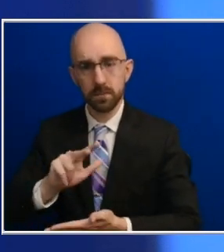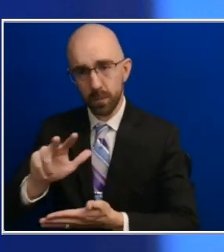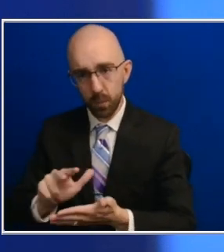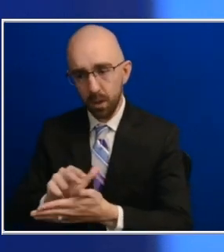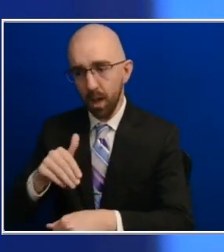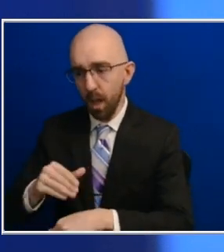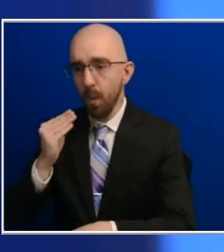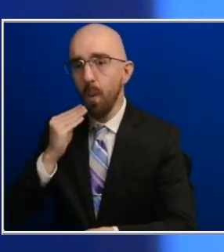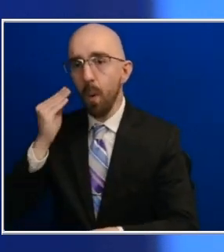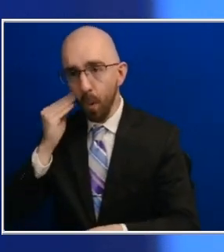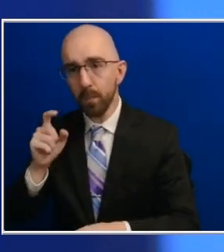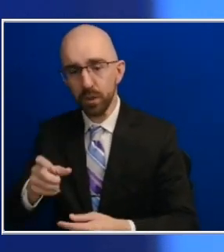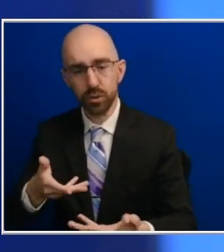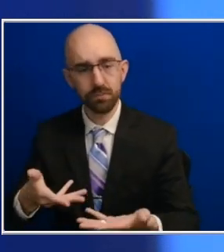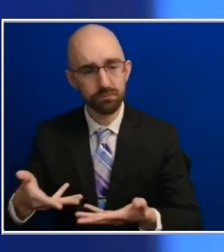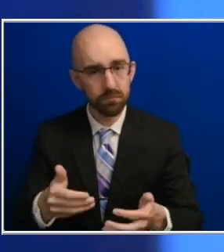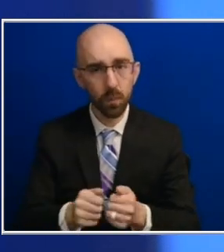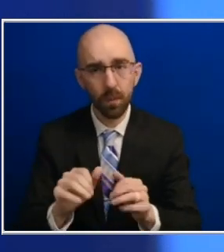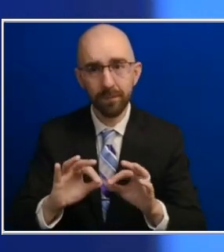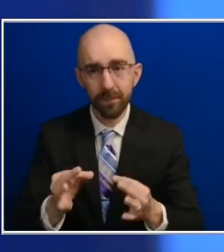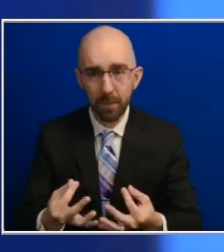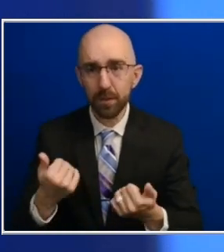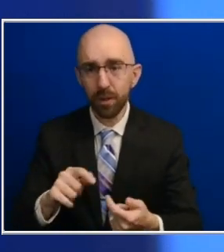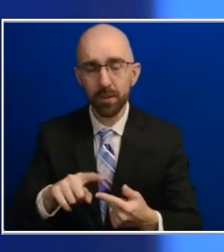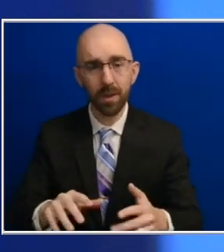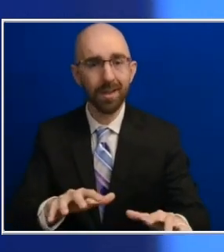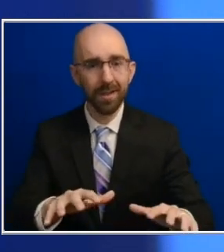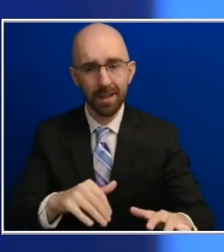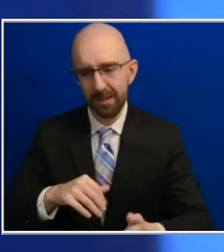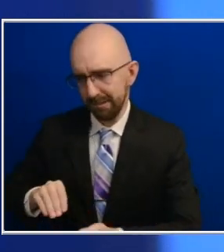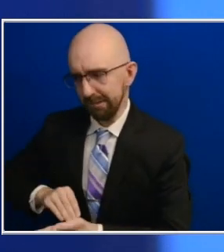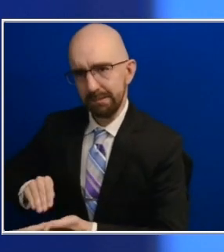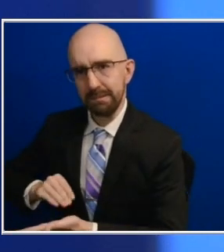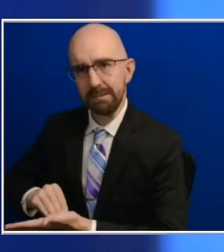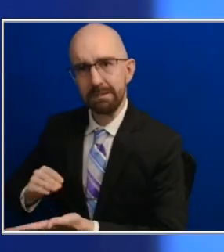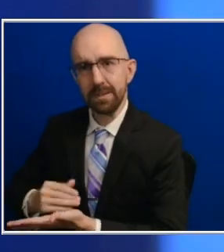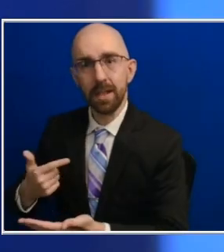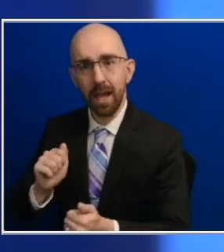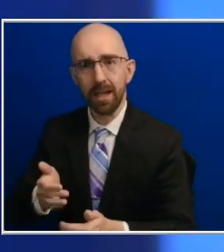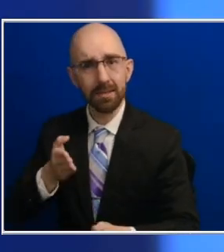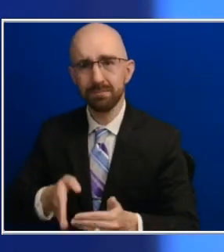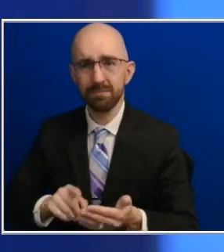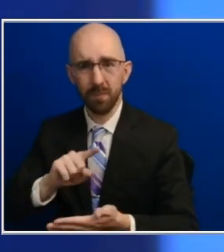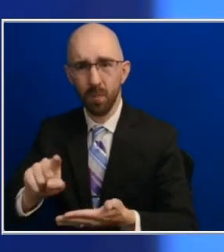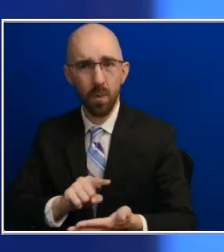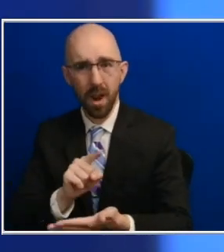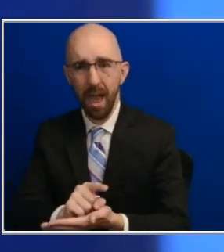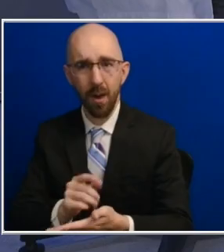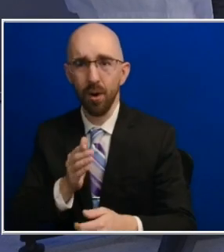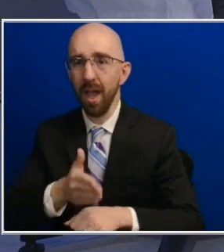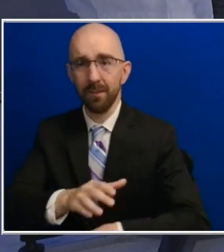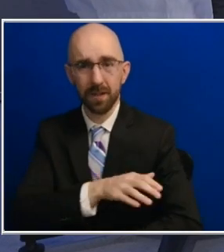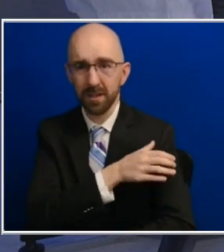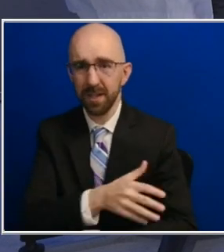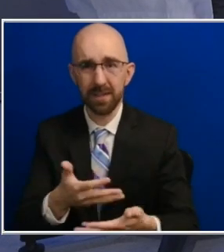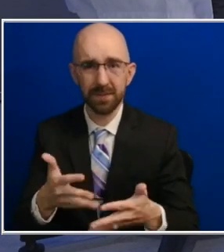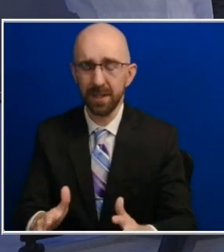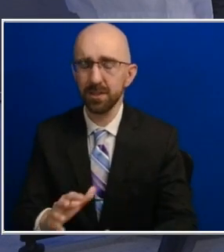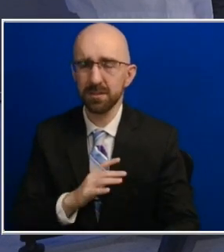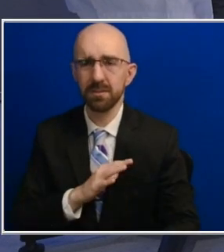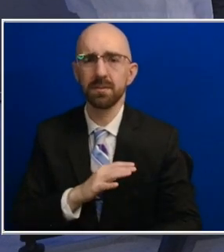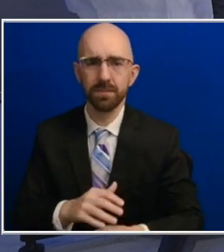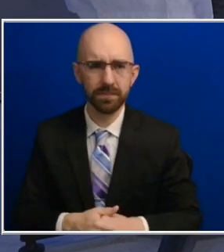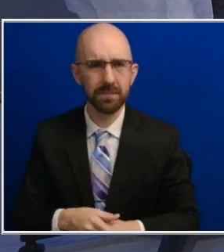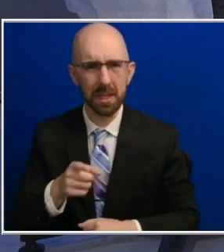should be spending time with my family trying to get through that documentation. I can finish within an hour or so at the most after clinic. Yeah. And I think you alluded to it.